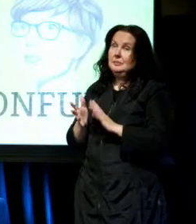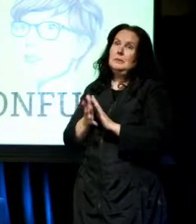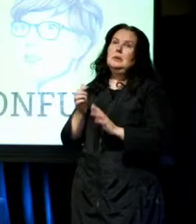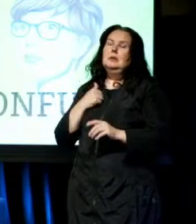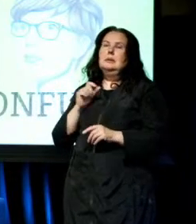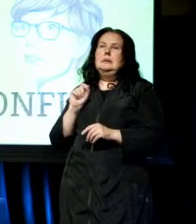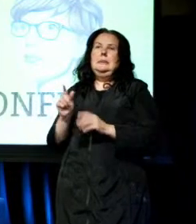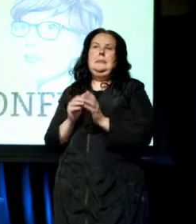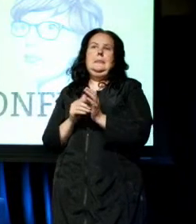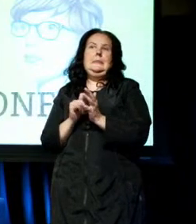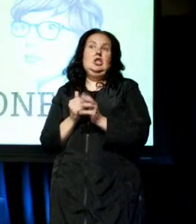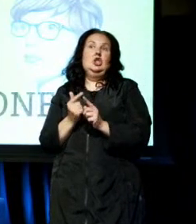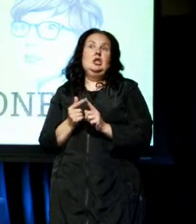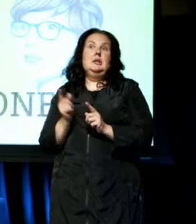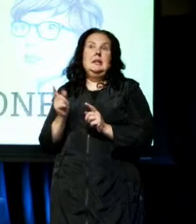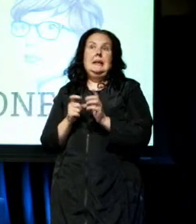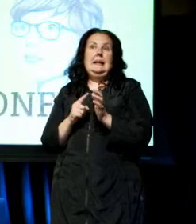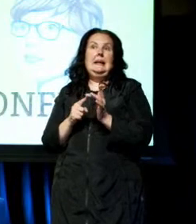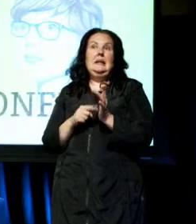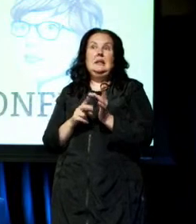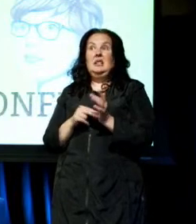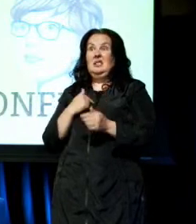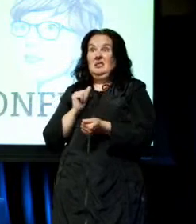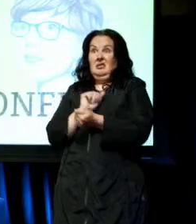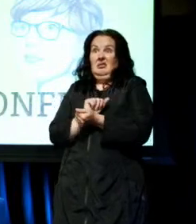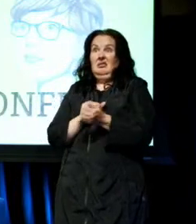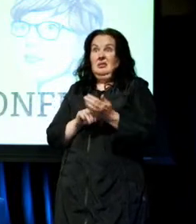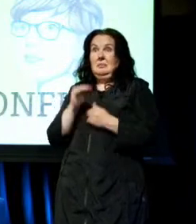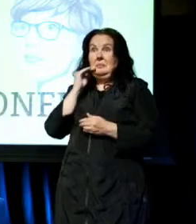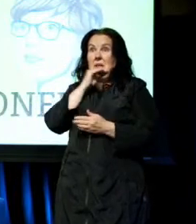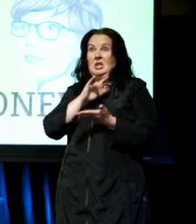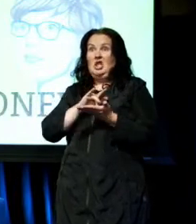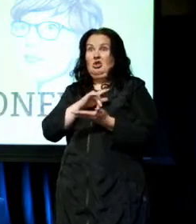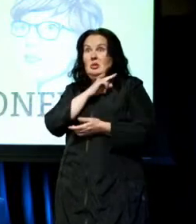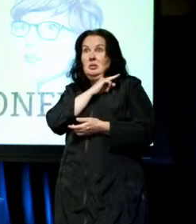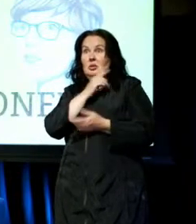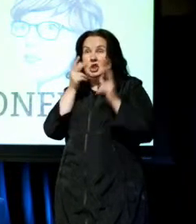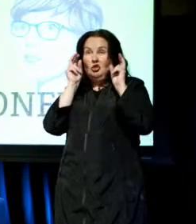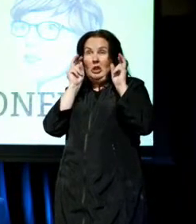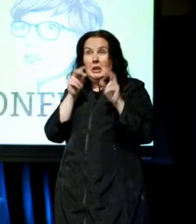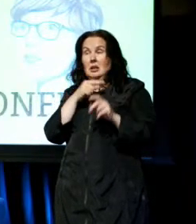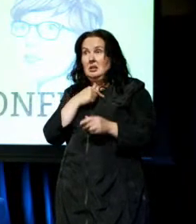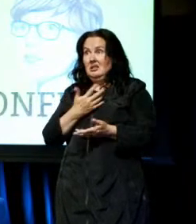messaging Kaitlyn, I'm trapped in Melbourne Central, currently trying to escape. You know,